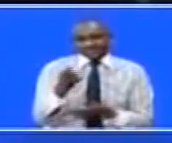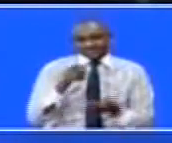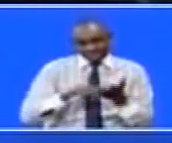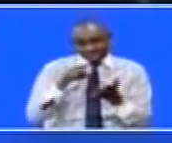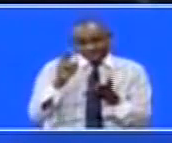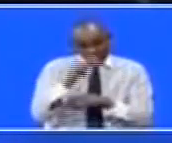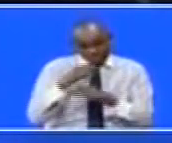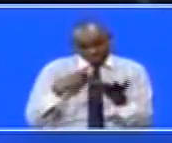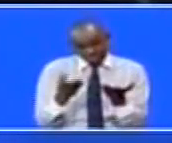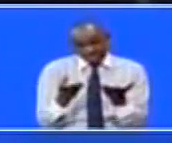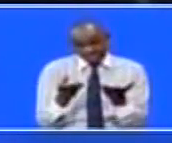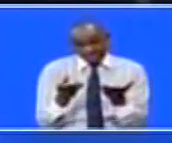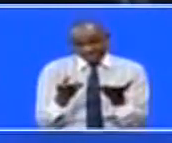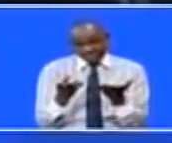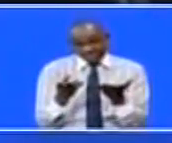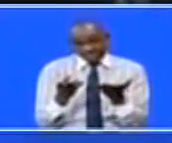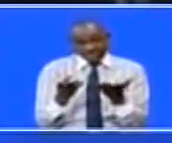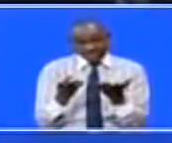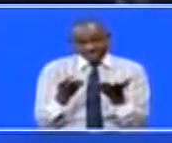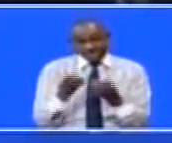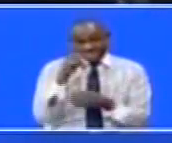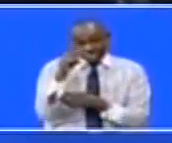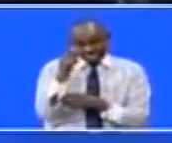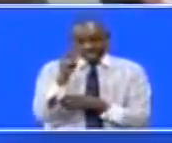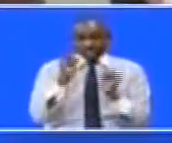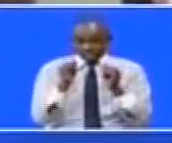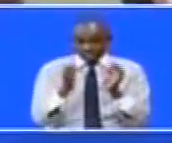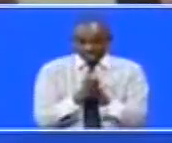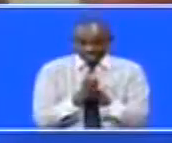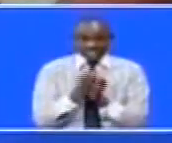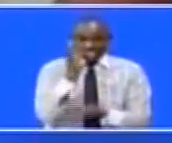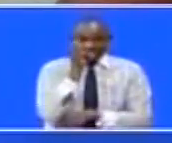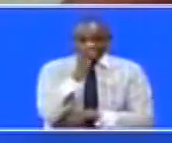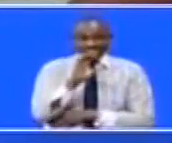for anyway. Carol Nderi, KTN News, Nyeri County.